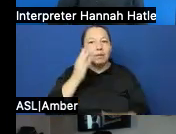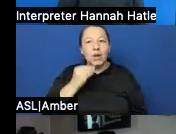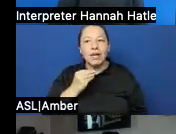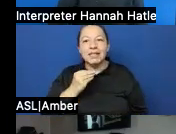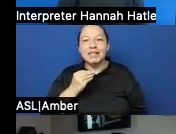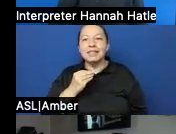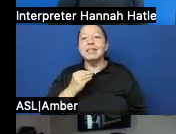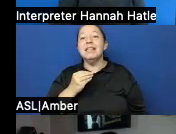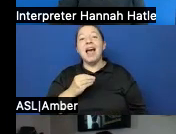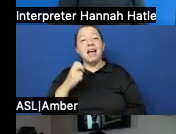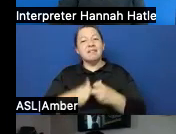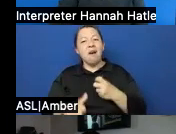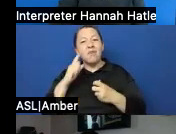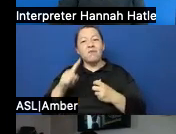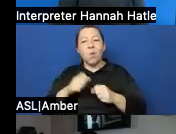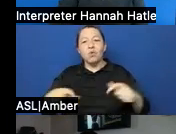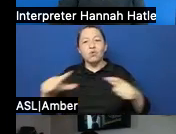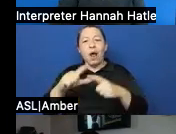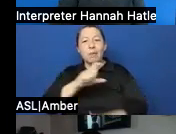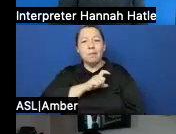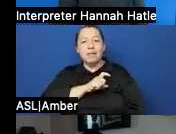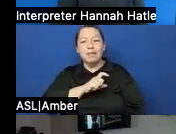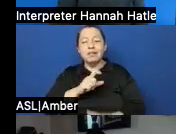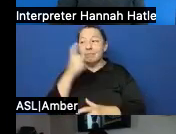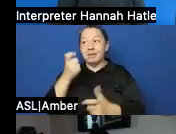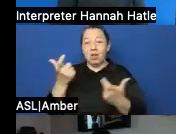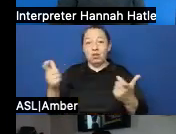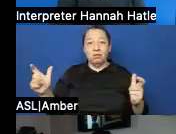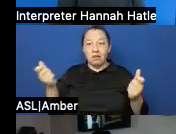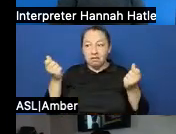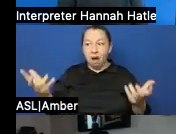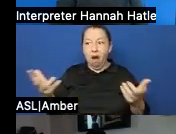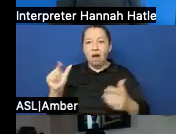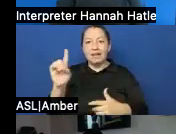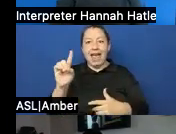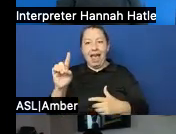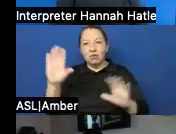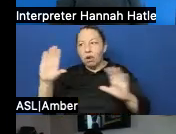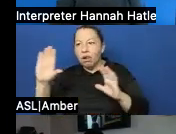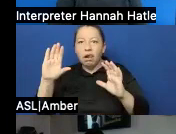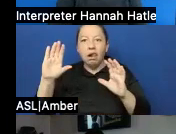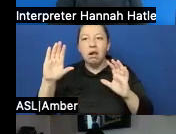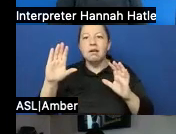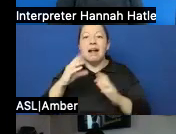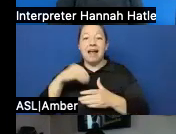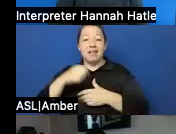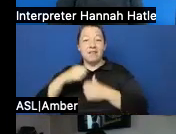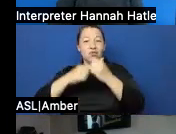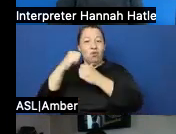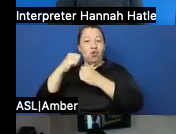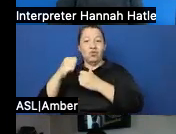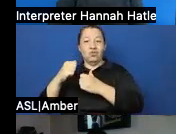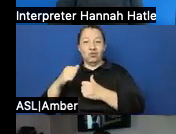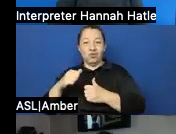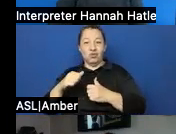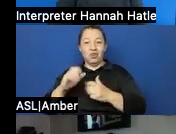police as well, because they have such a huge landmass, and the infrastructure of the tribe or the town was not ready to have